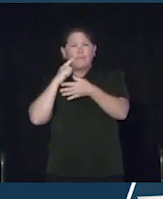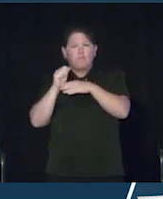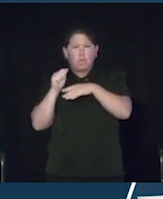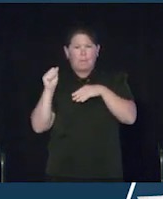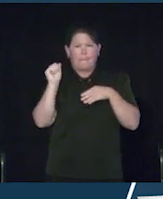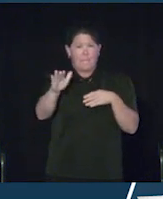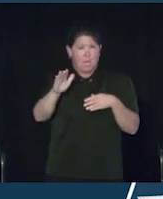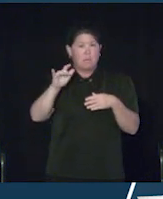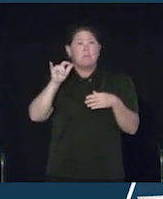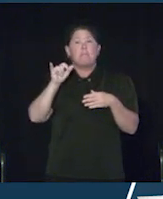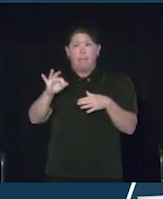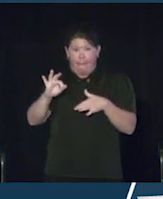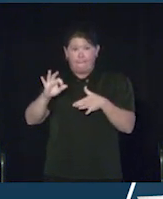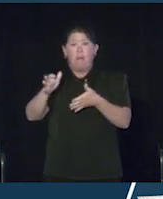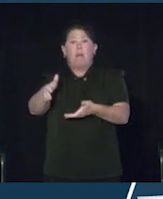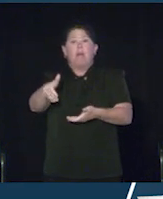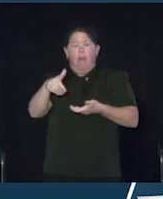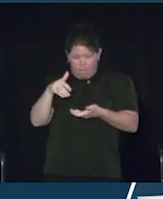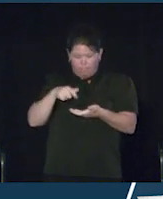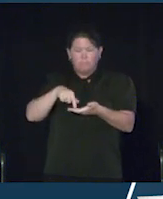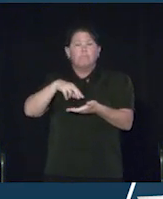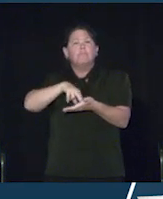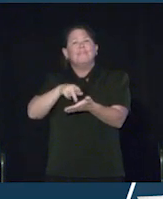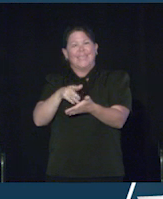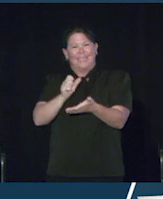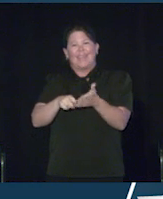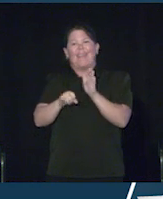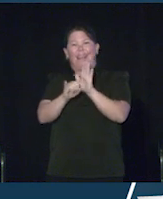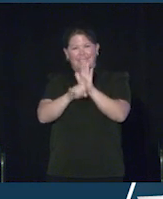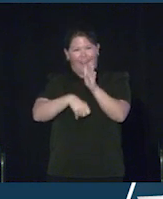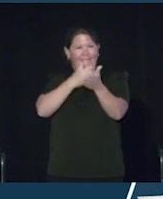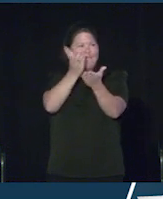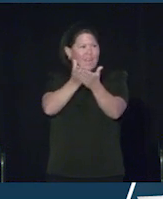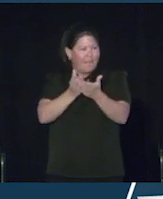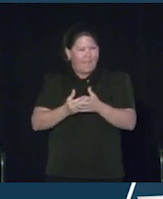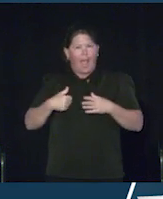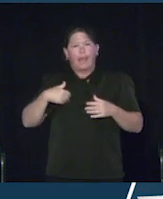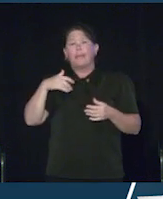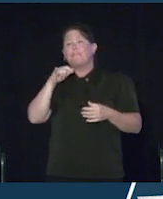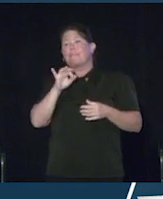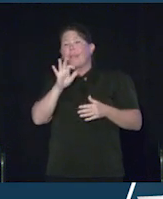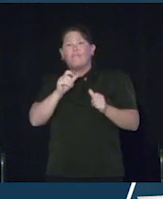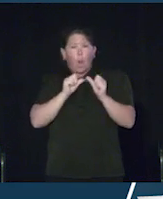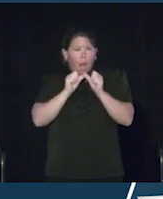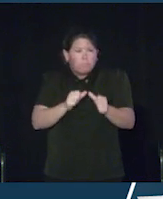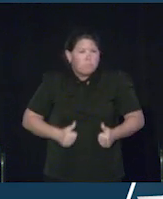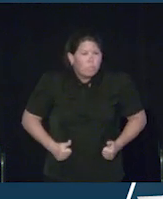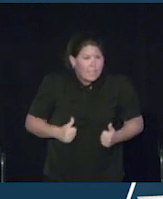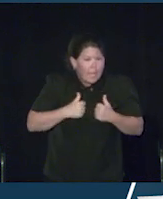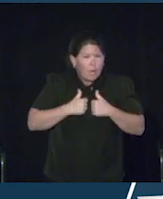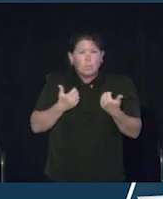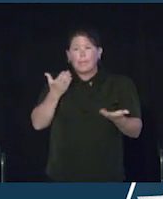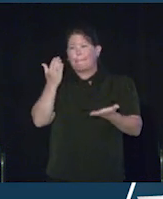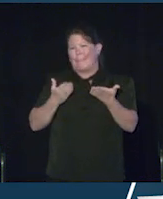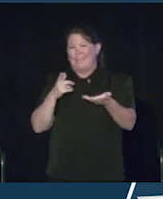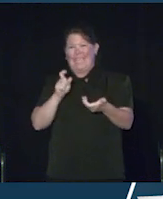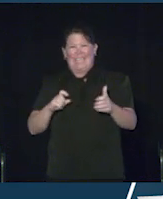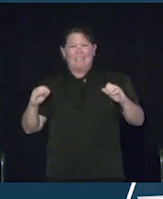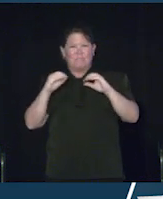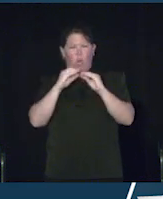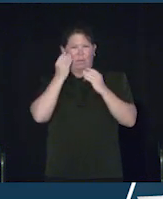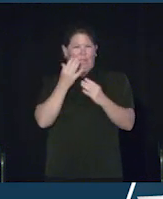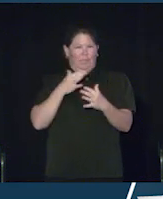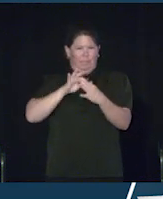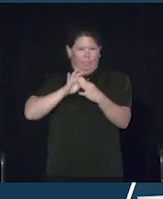verify either identity or domicile or a diagnosis.